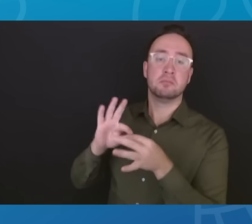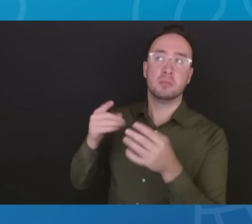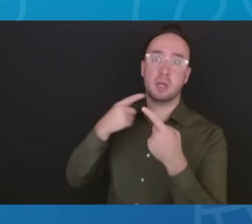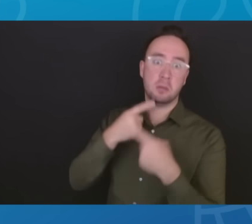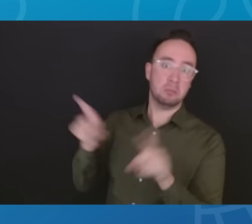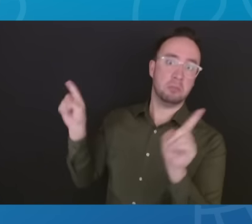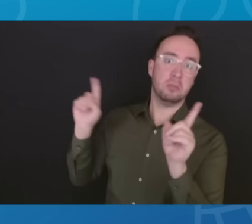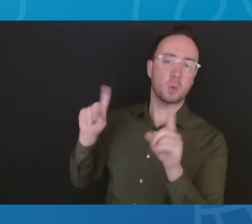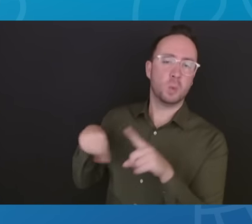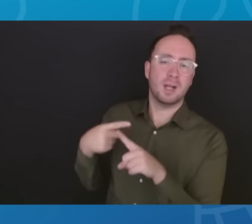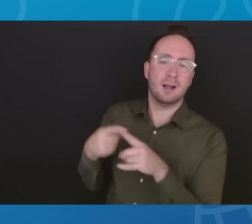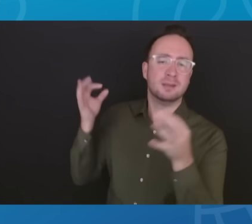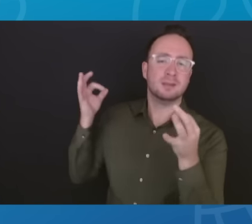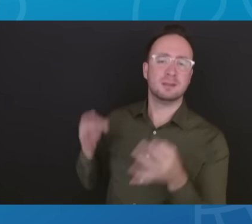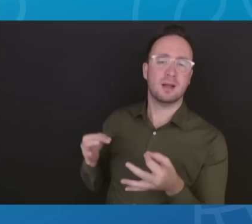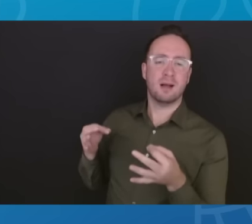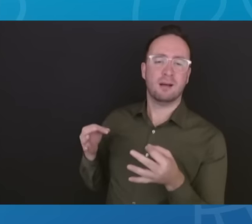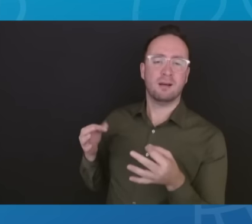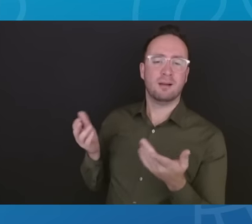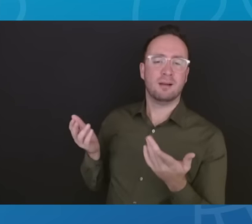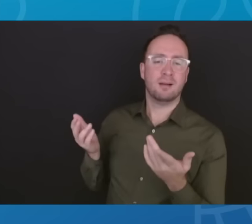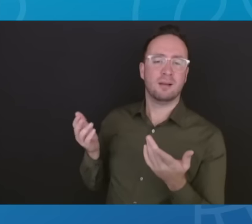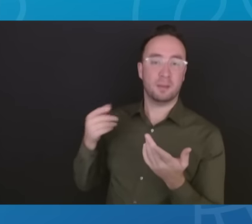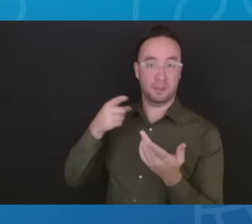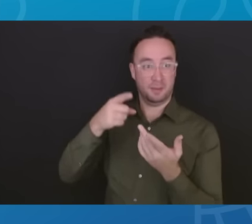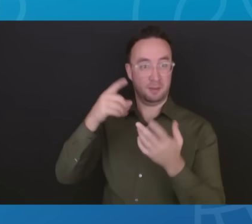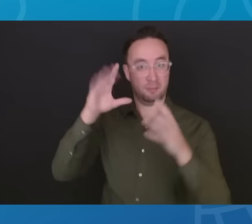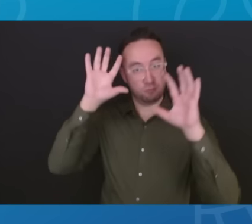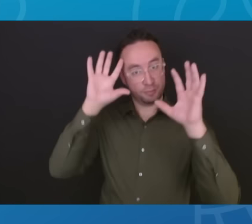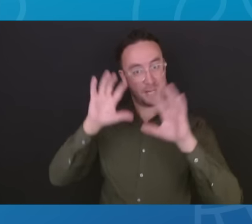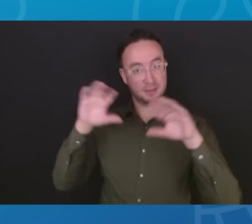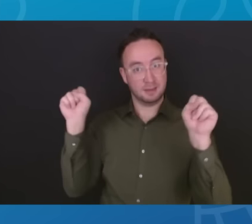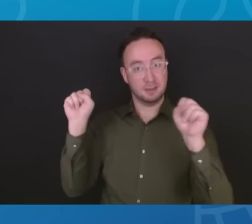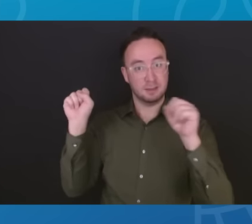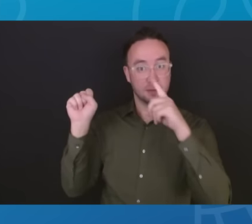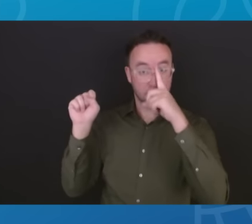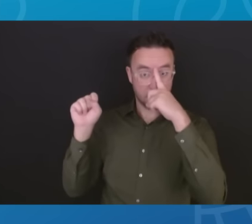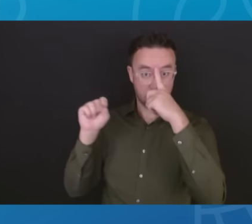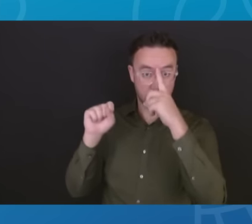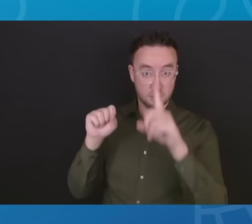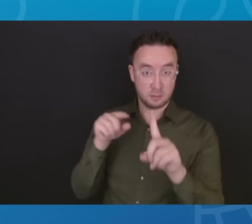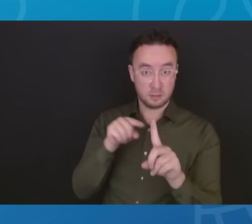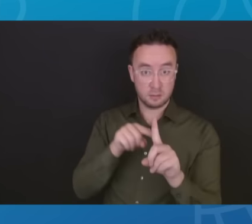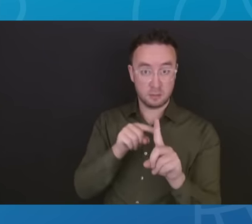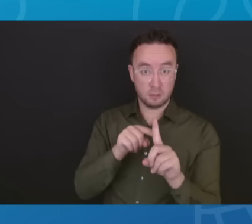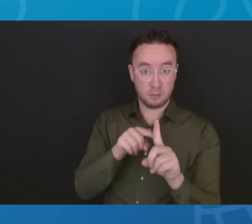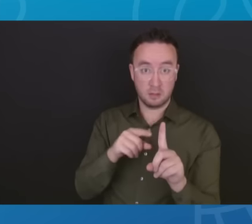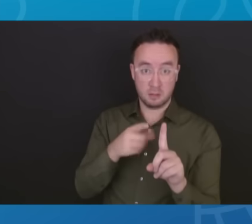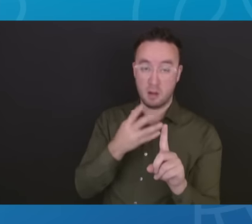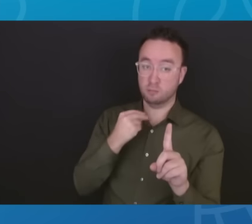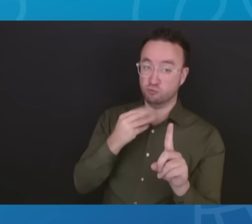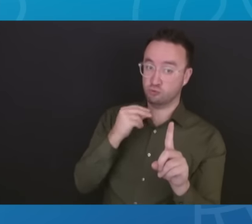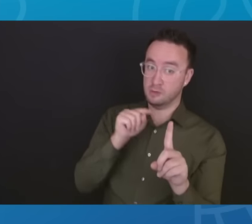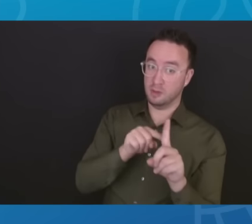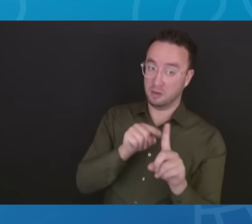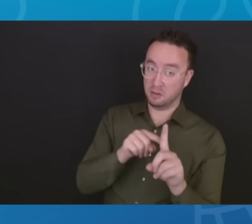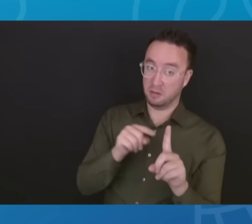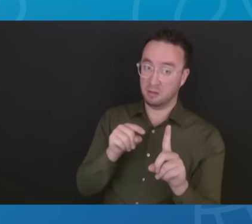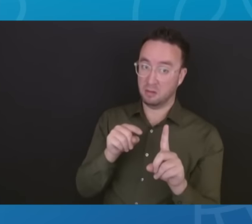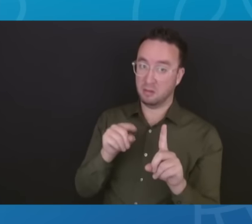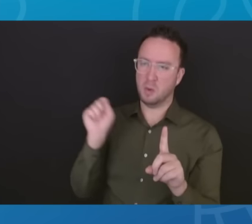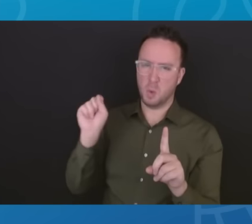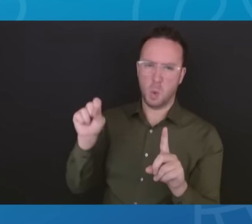you know, during the Gaza said, the Israeli operations were over the top, for example. So specifically, the ones that are happening now